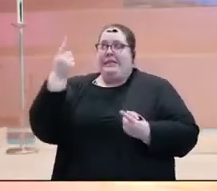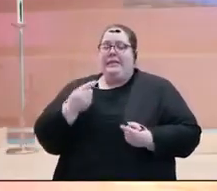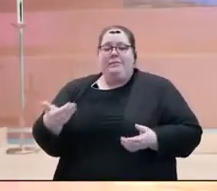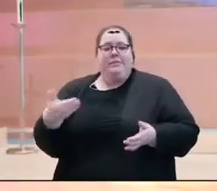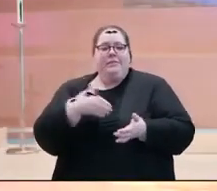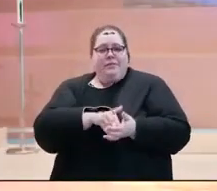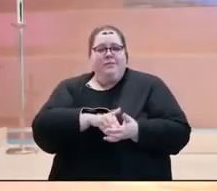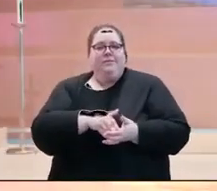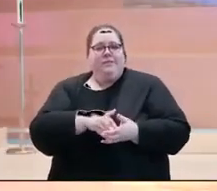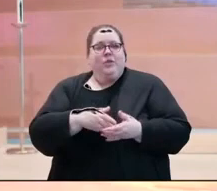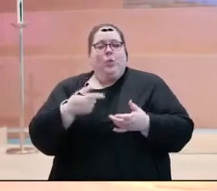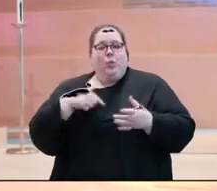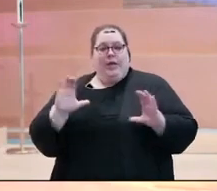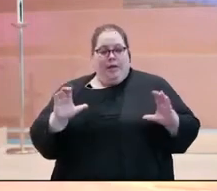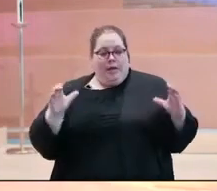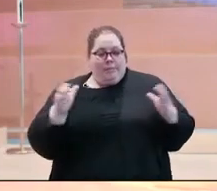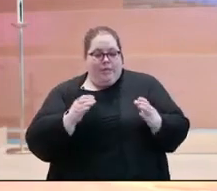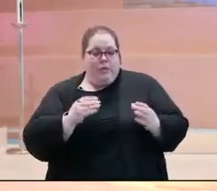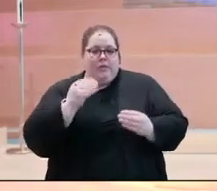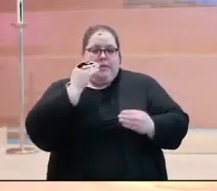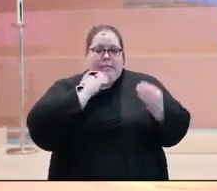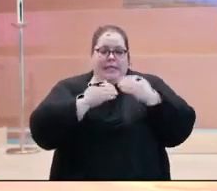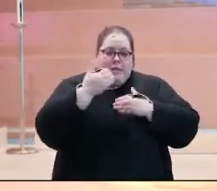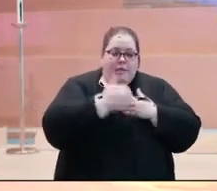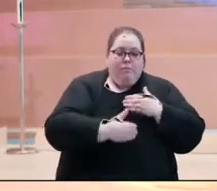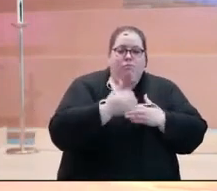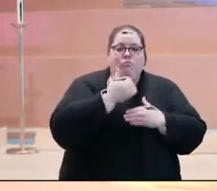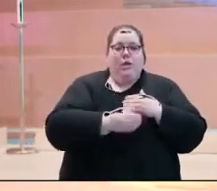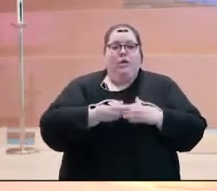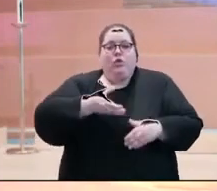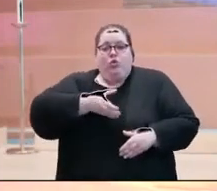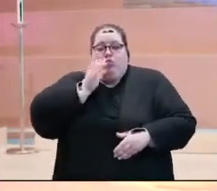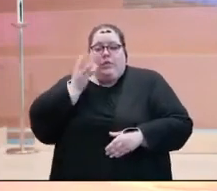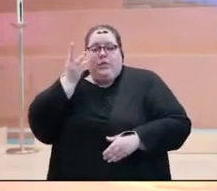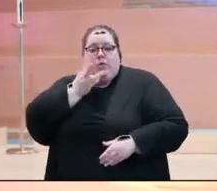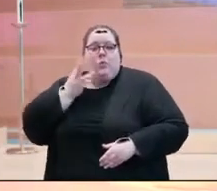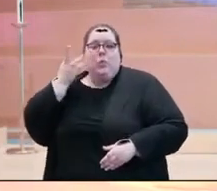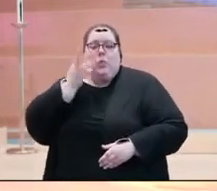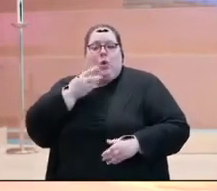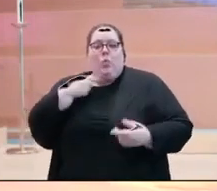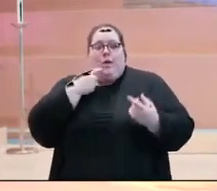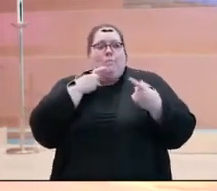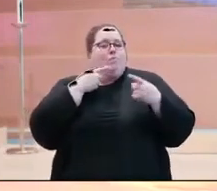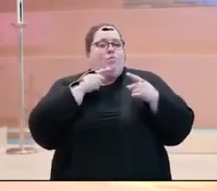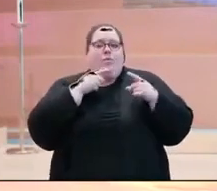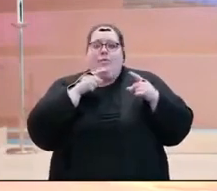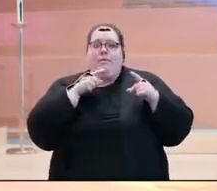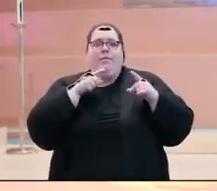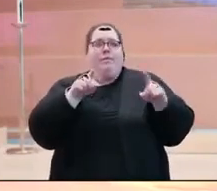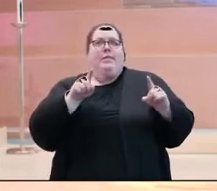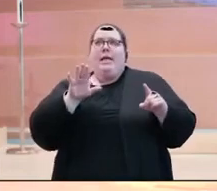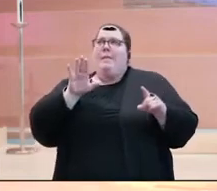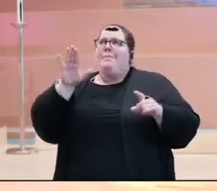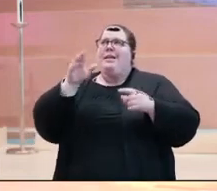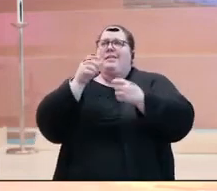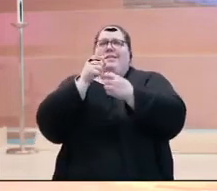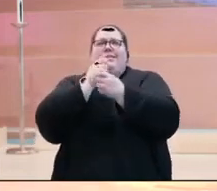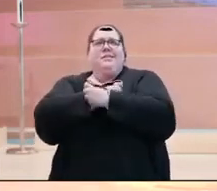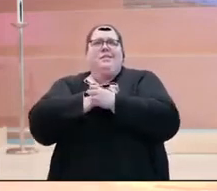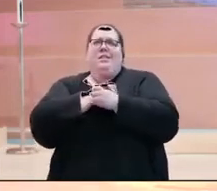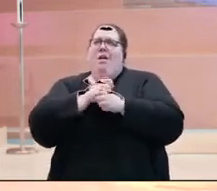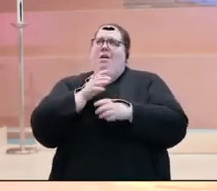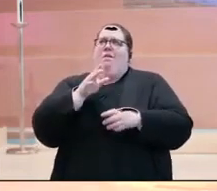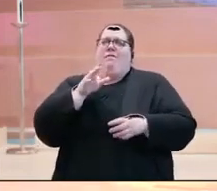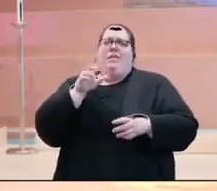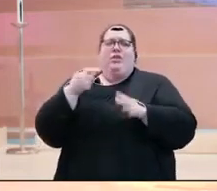get together and eat this bread and drink this cup, we proclaim the insurmountable, unsurpassable love of Jesus